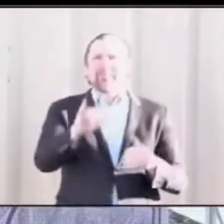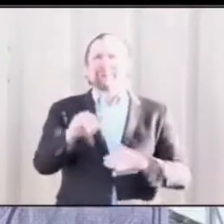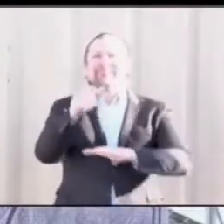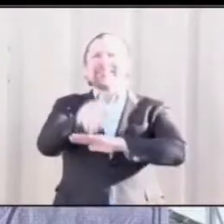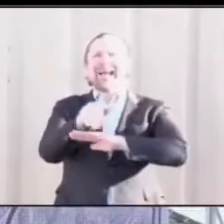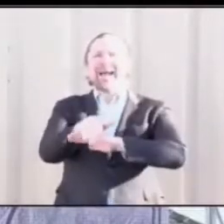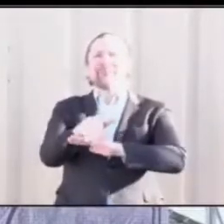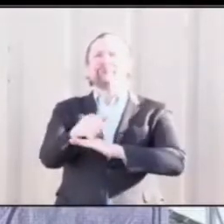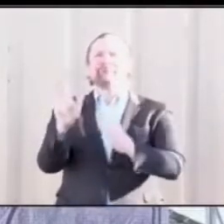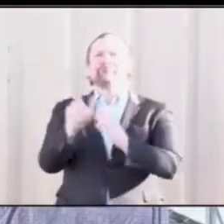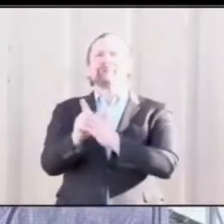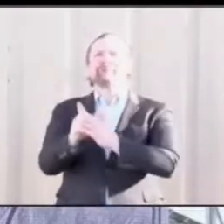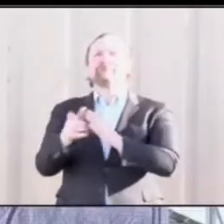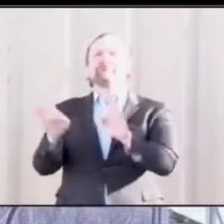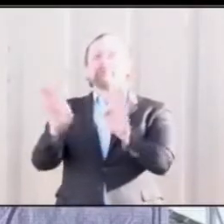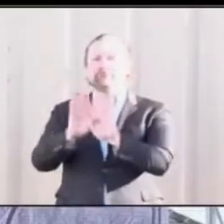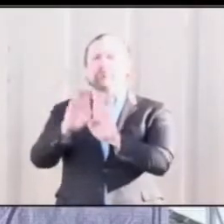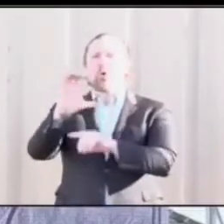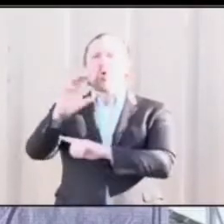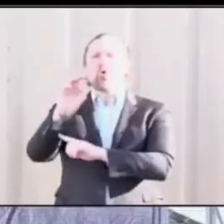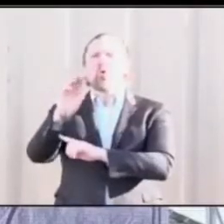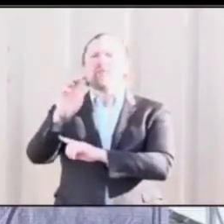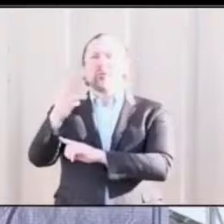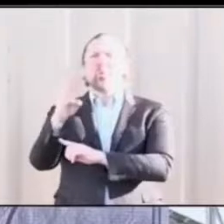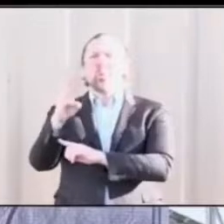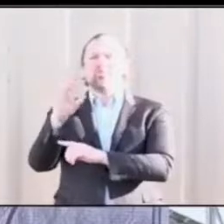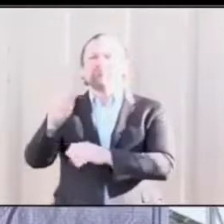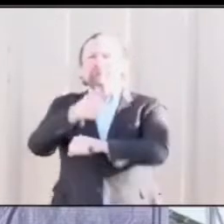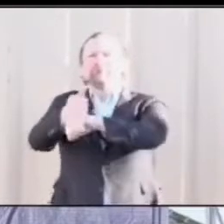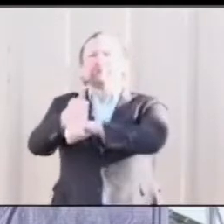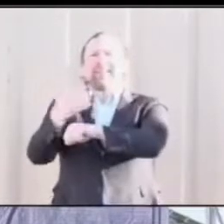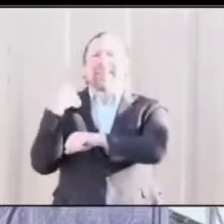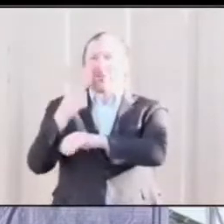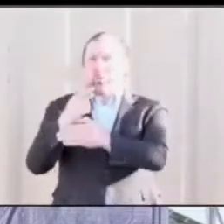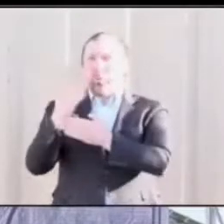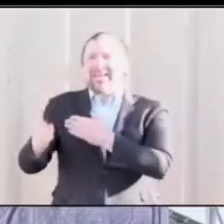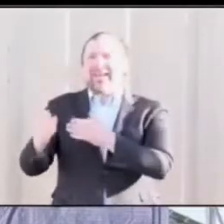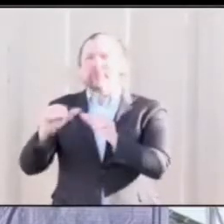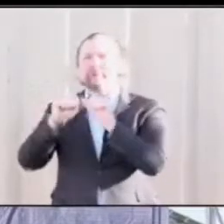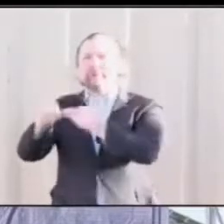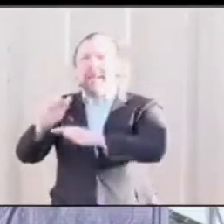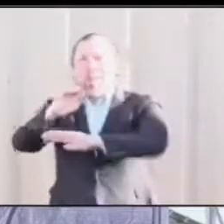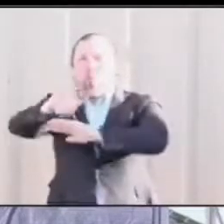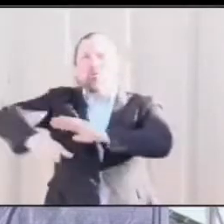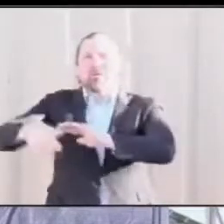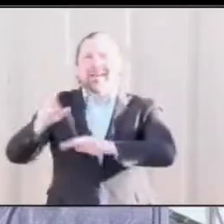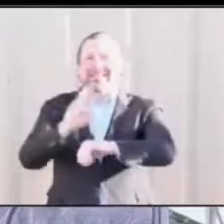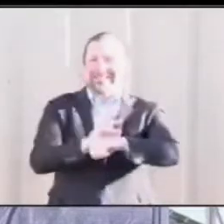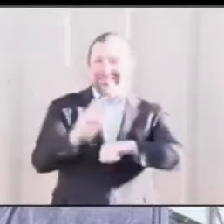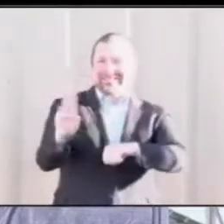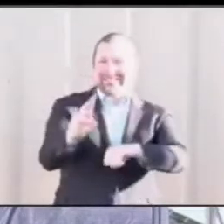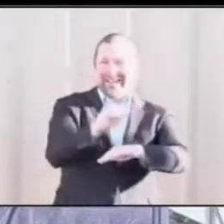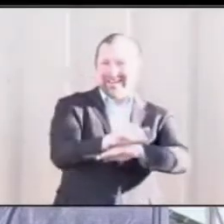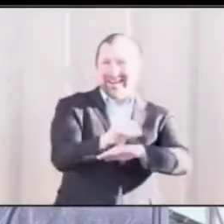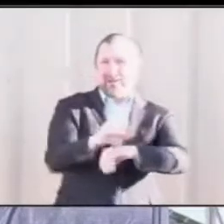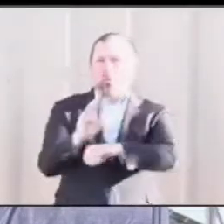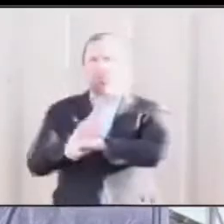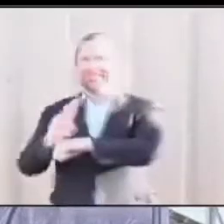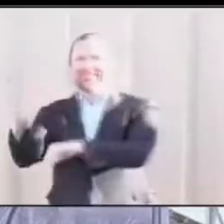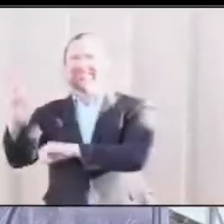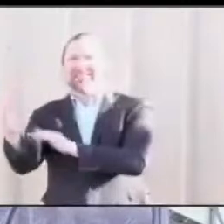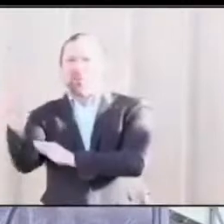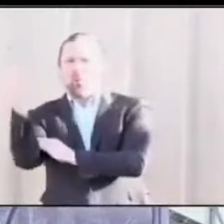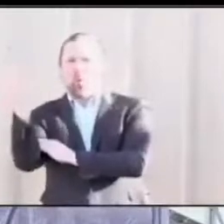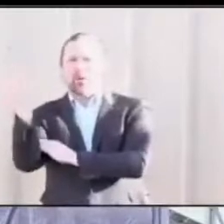established earlier over the weekend and is still in effect from 6 p.m. till 6 a.m. and until further